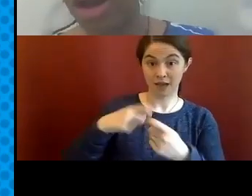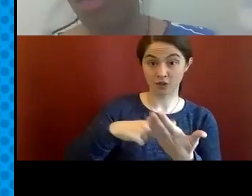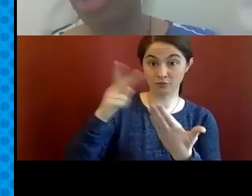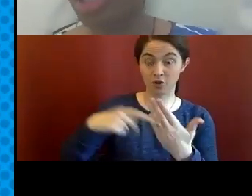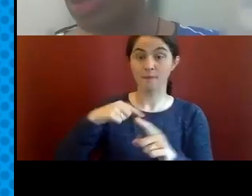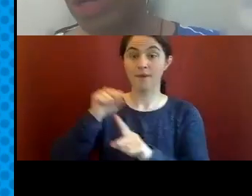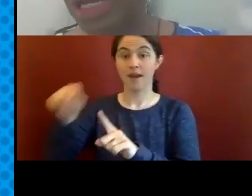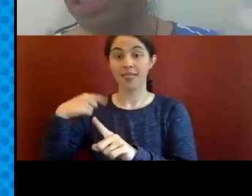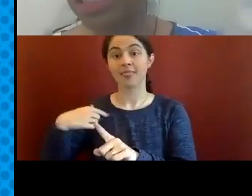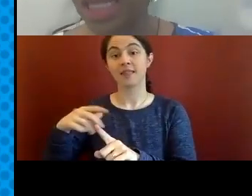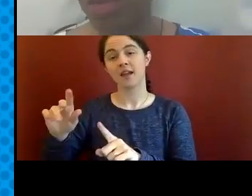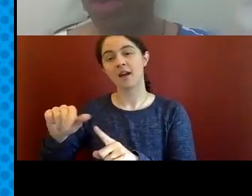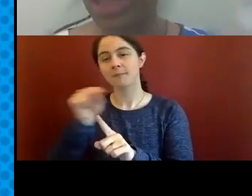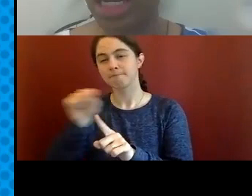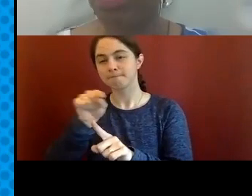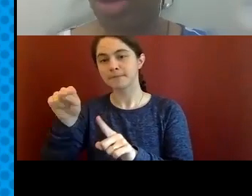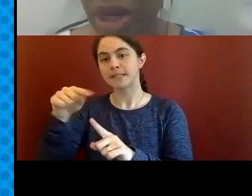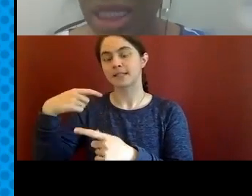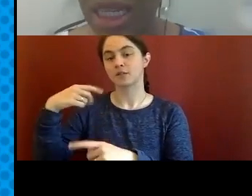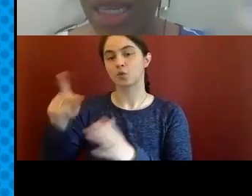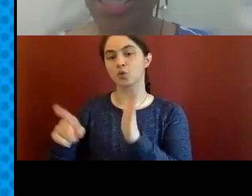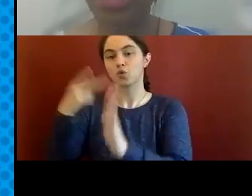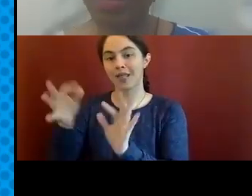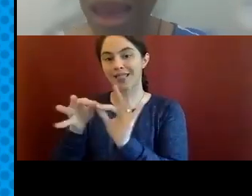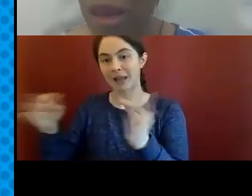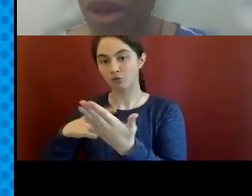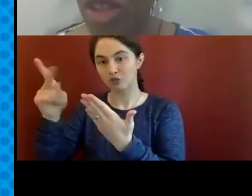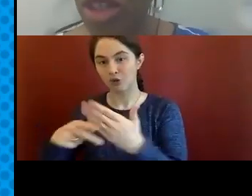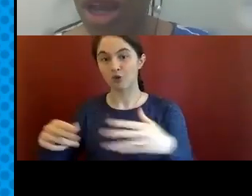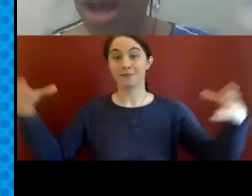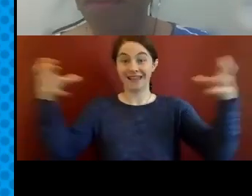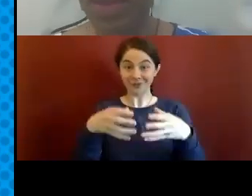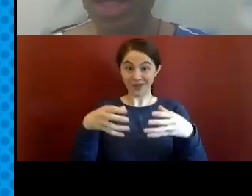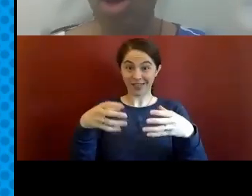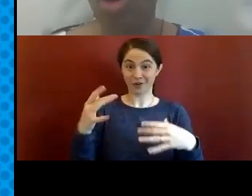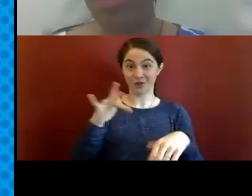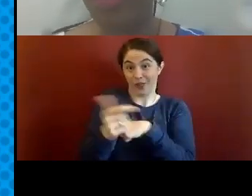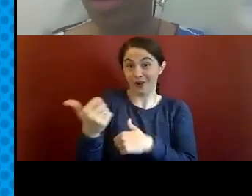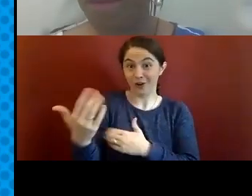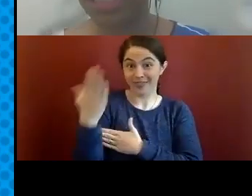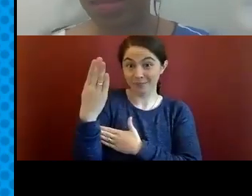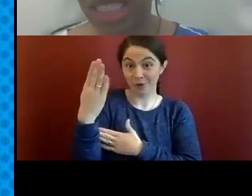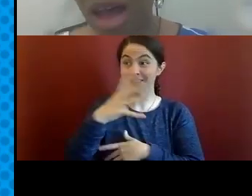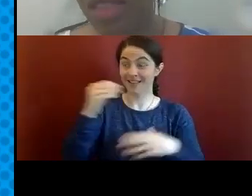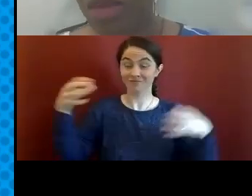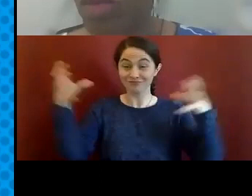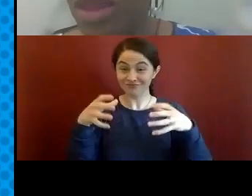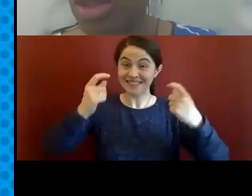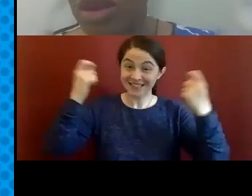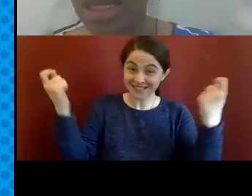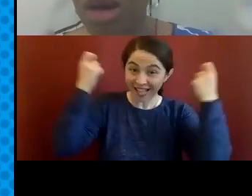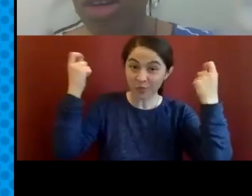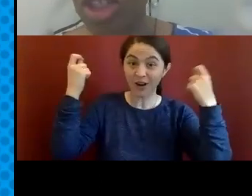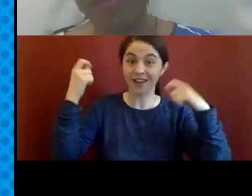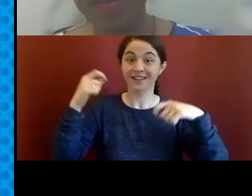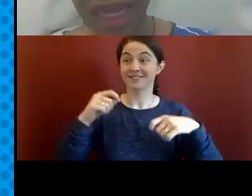program, where children are able to celebrate their community, their language, not only amongst themselves, but with the